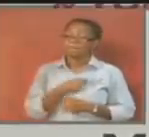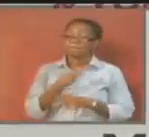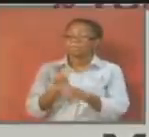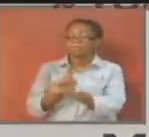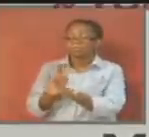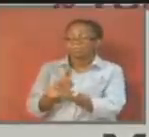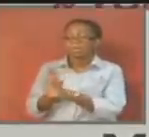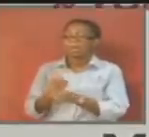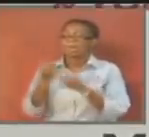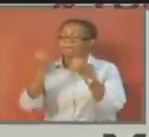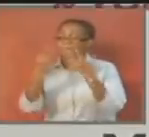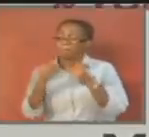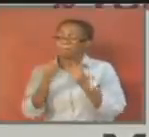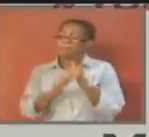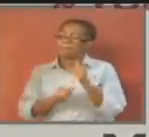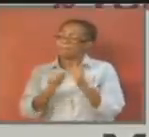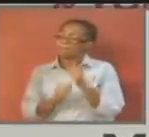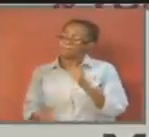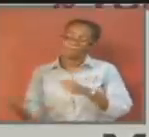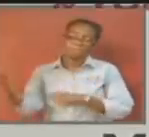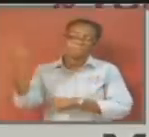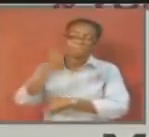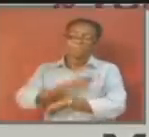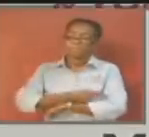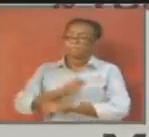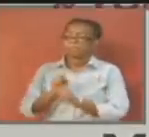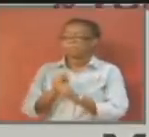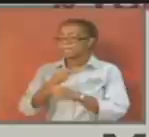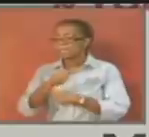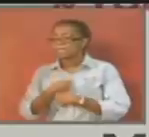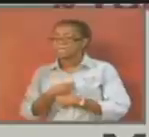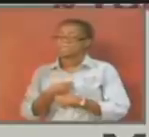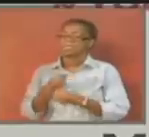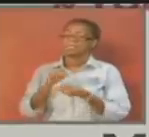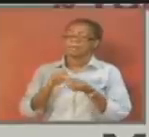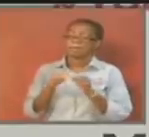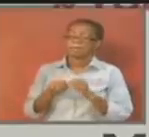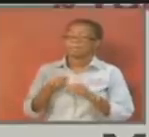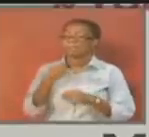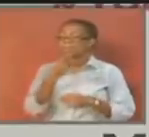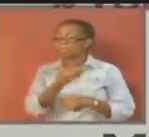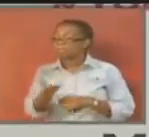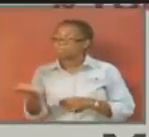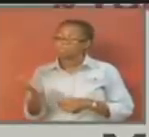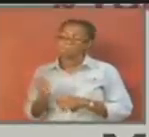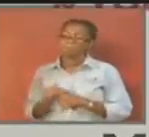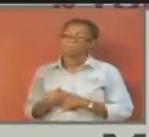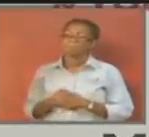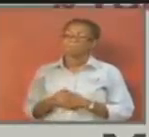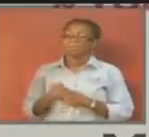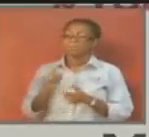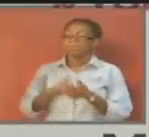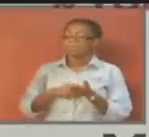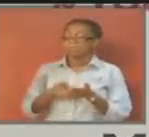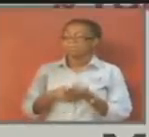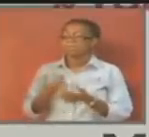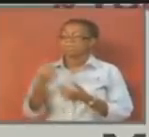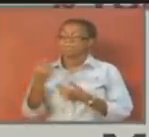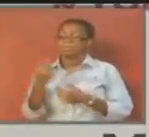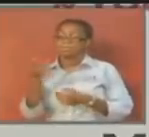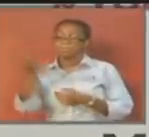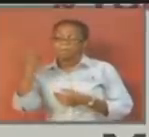rolling average. I believe it's just around 370 at this point in time based on the last 7 days, which has